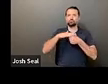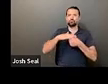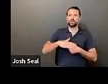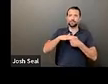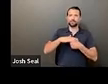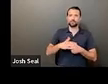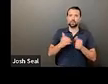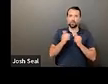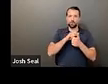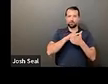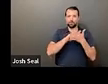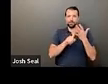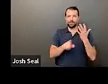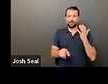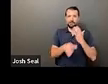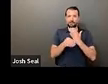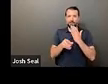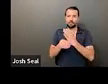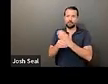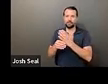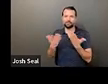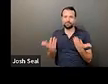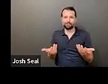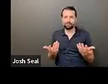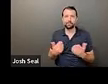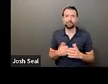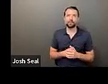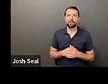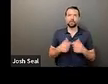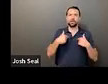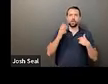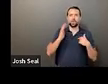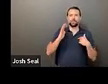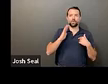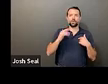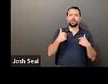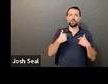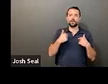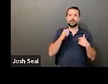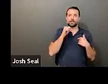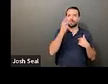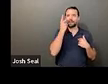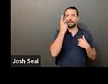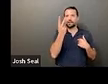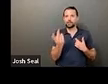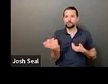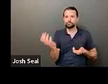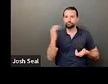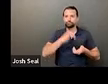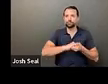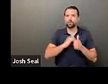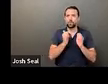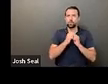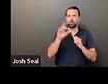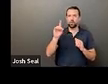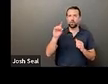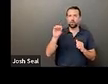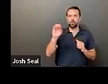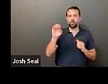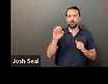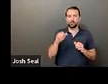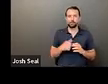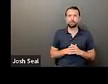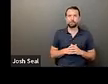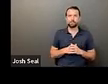that I didn't see DOE as part of my team. And I don't know why that is, you know, it was just